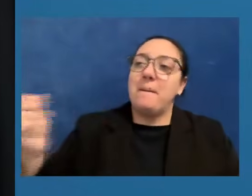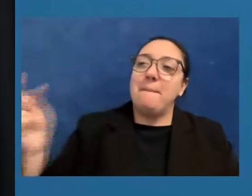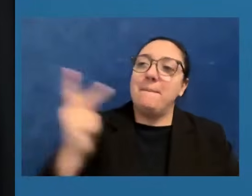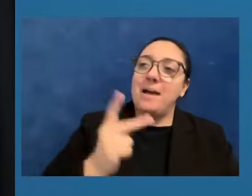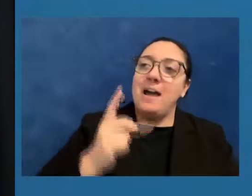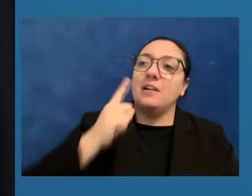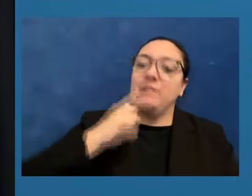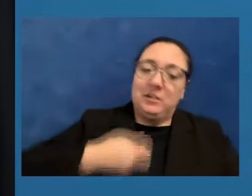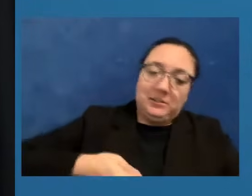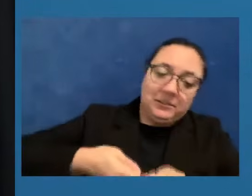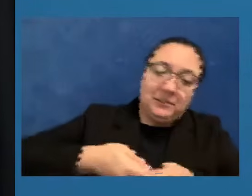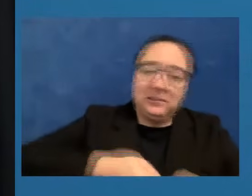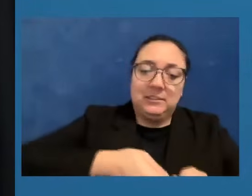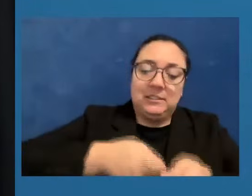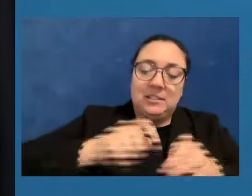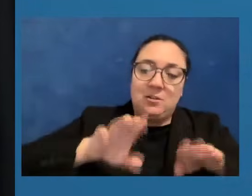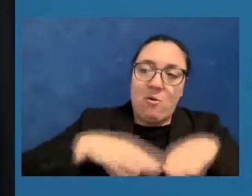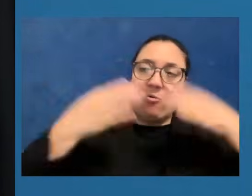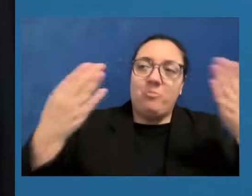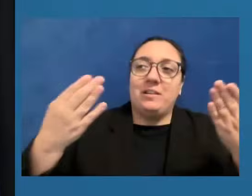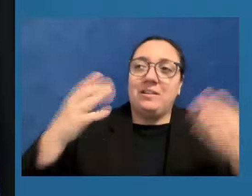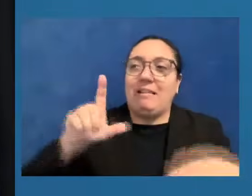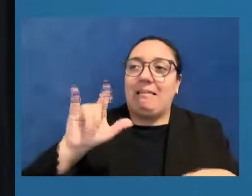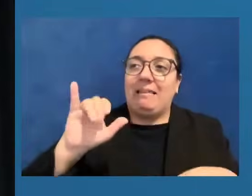groundbreaking of the LINC. Thank you for believing in us.